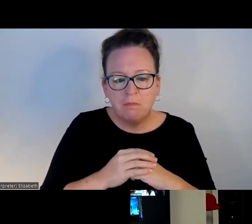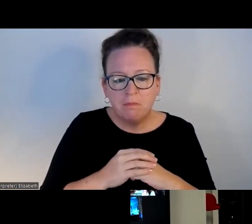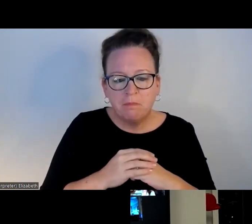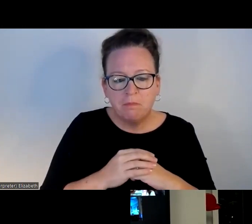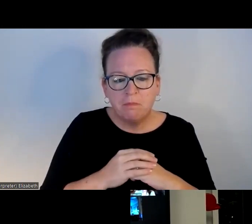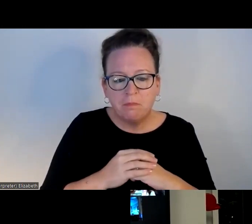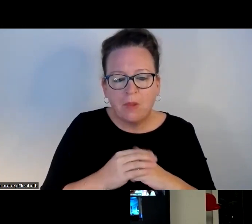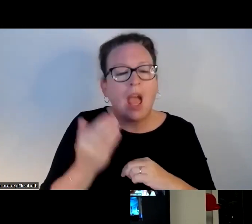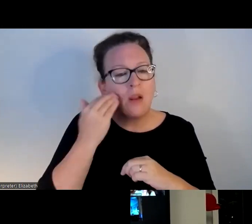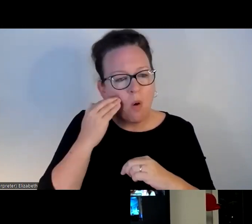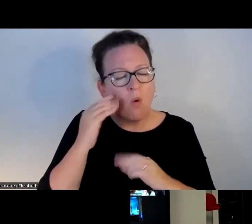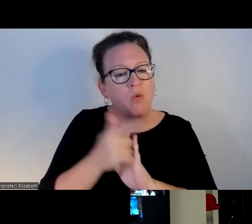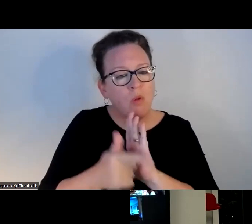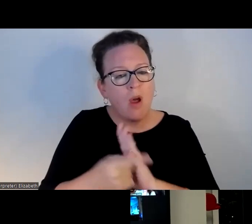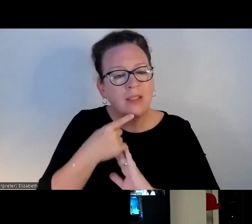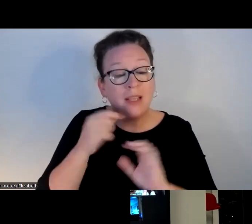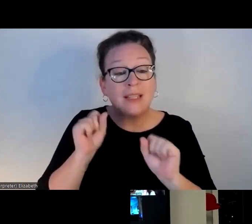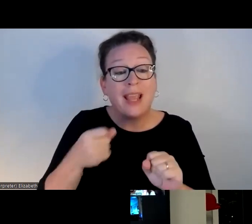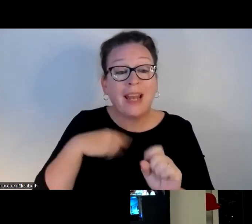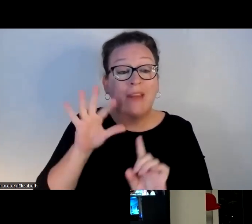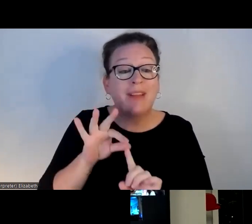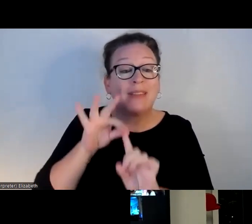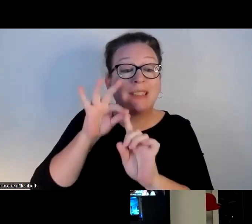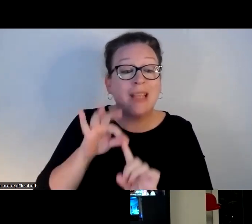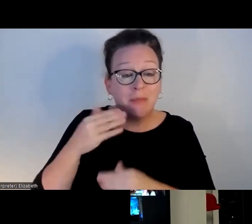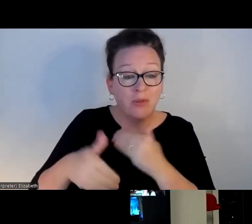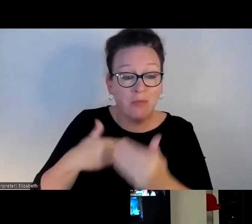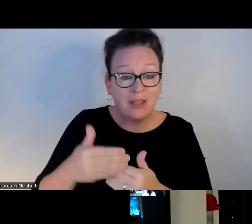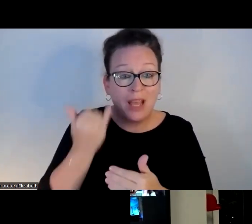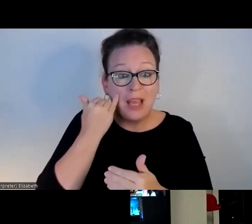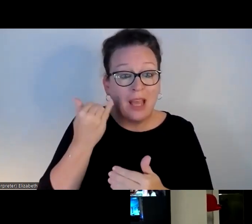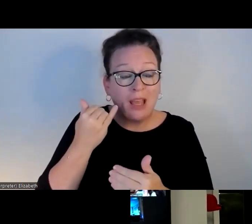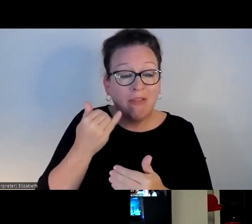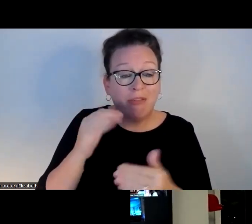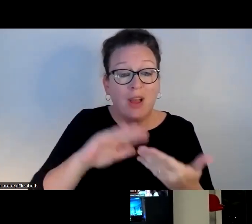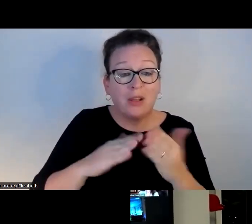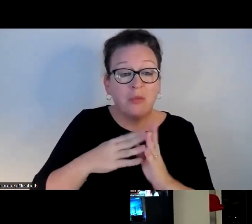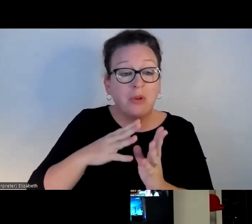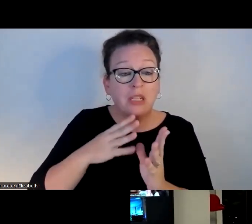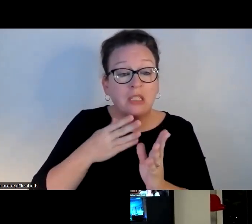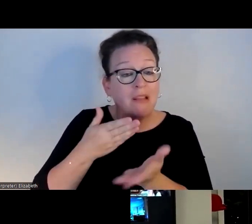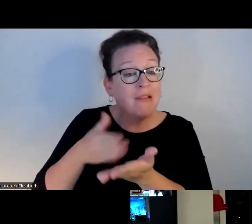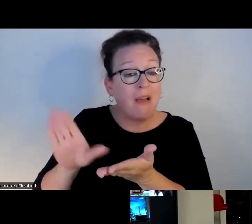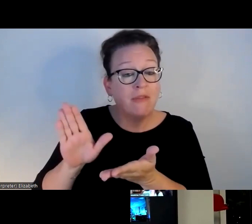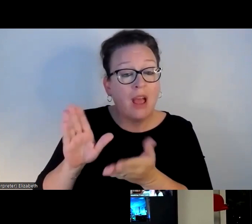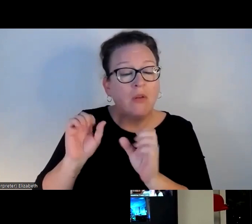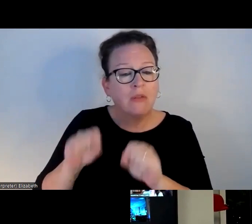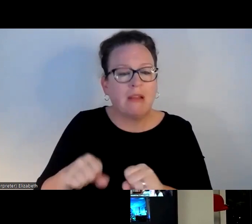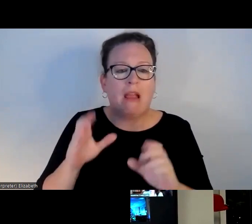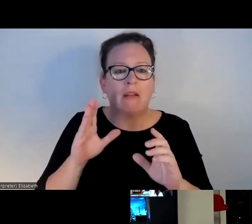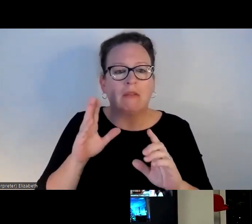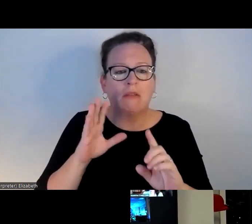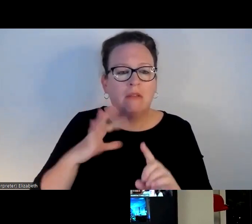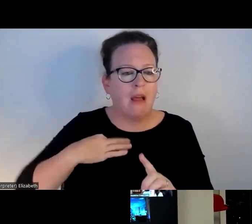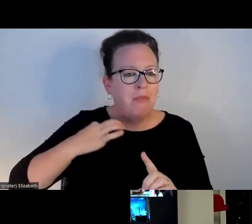can be an exception process, so that if there is a community that's left out, they can apply. But I don't know that there is necessarily a